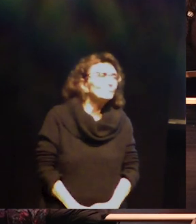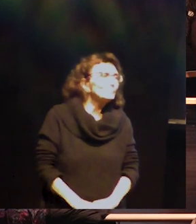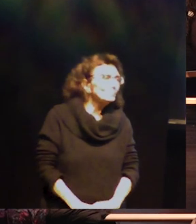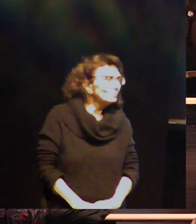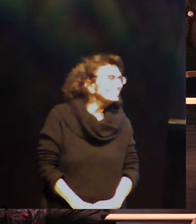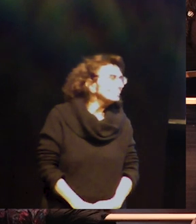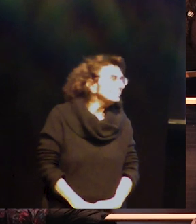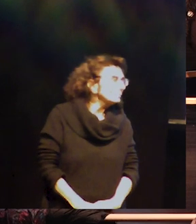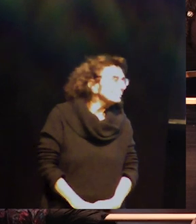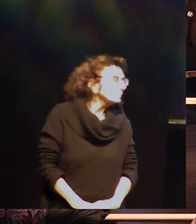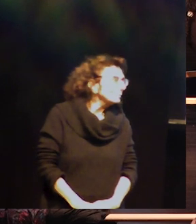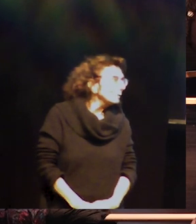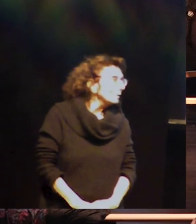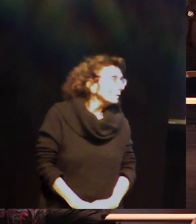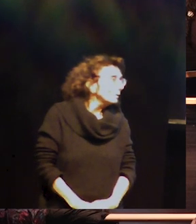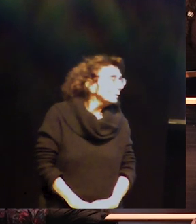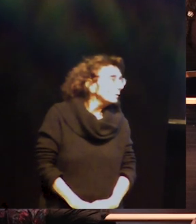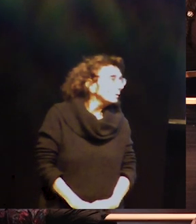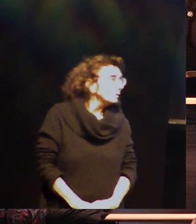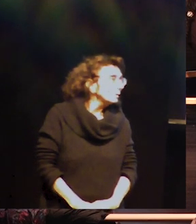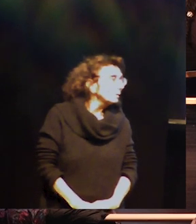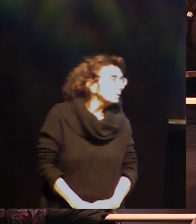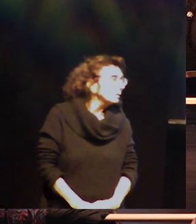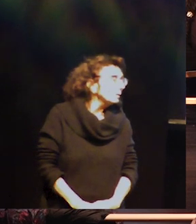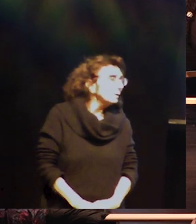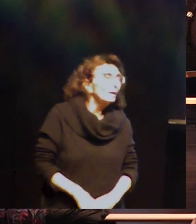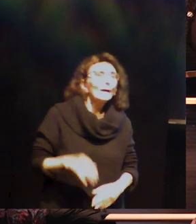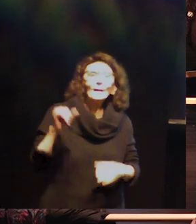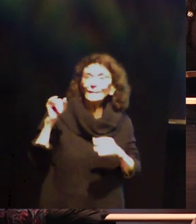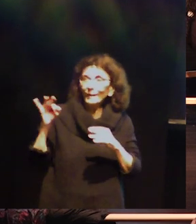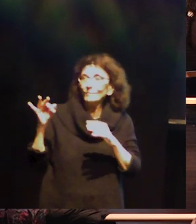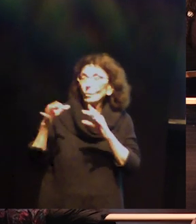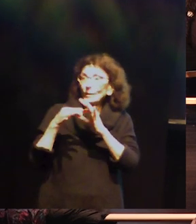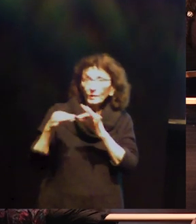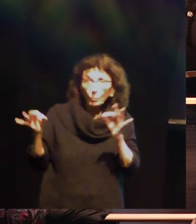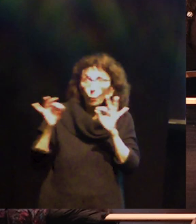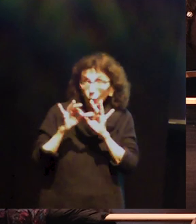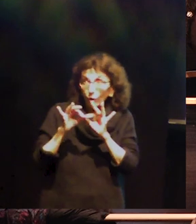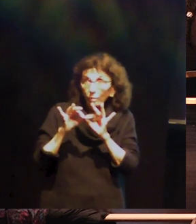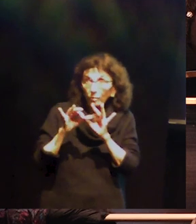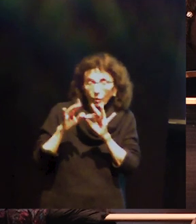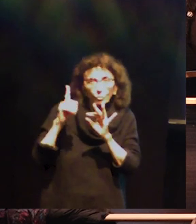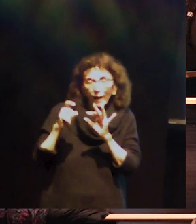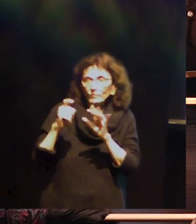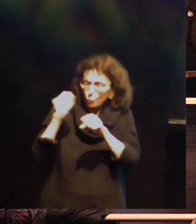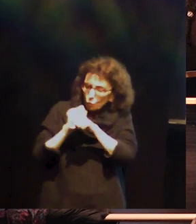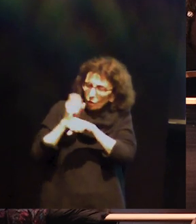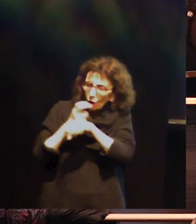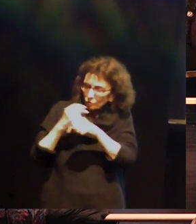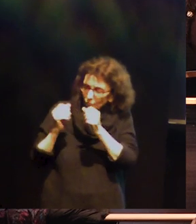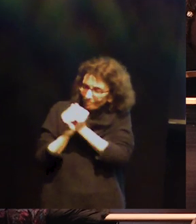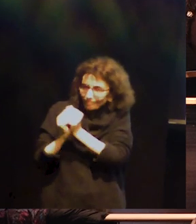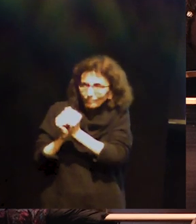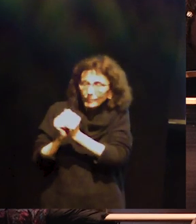Mm-hmm. Yeah. Yeah, and that, you know, the relationships that are worth saving take work, and it's hard to have them and to be flawed in